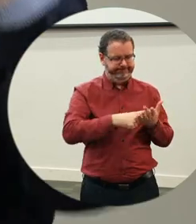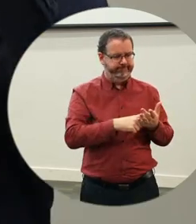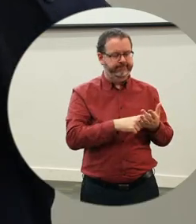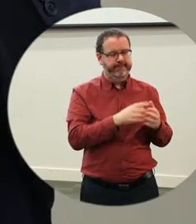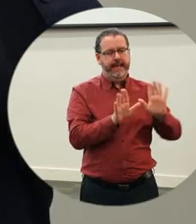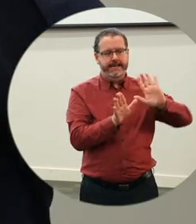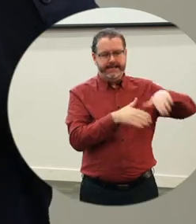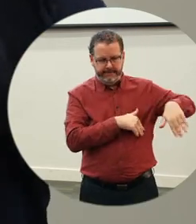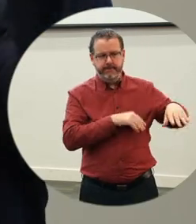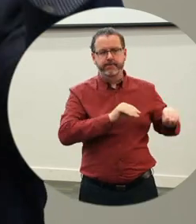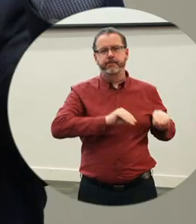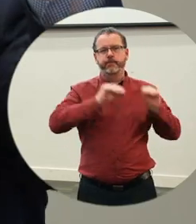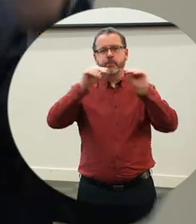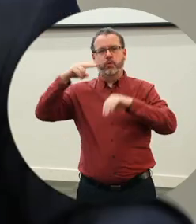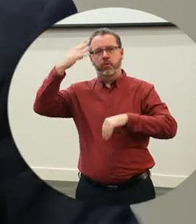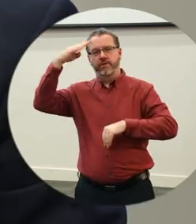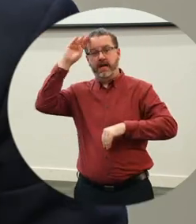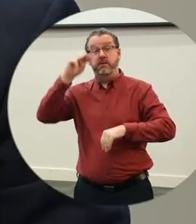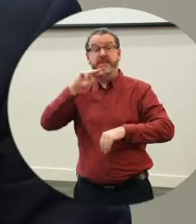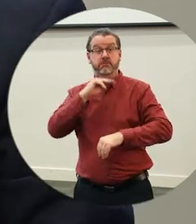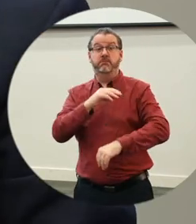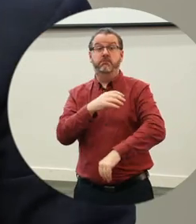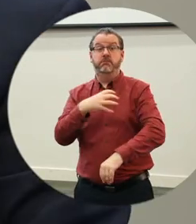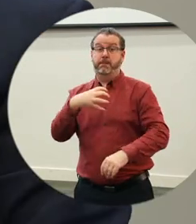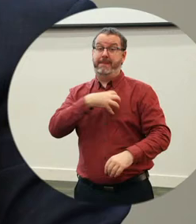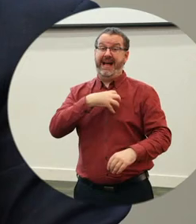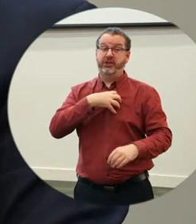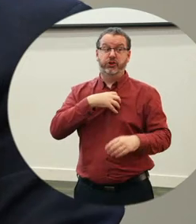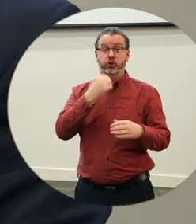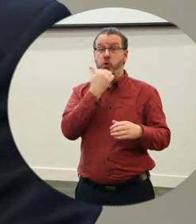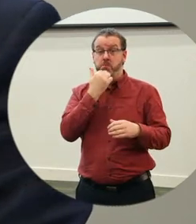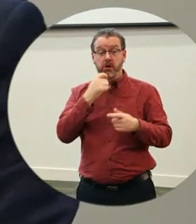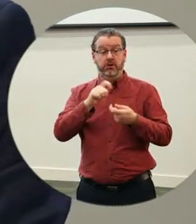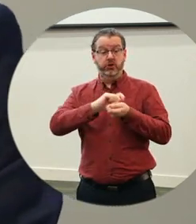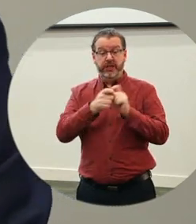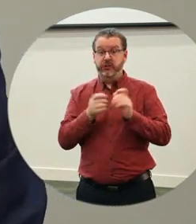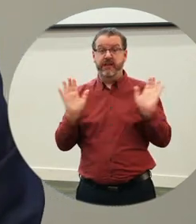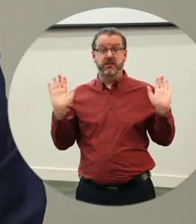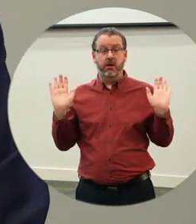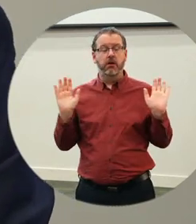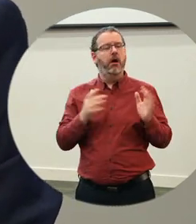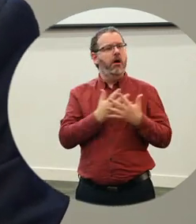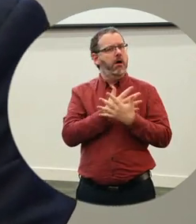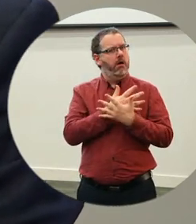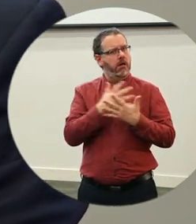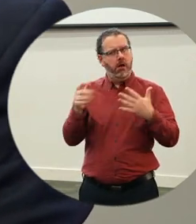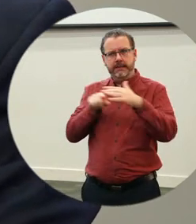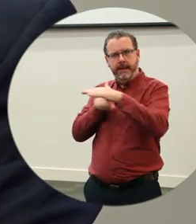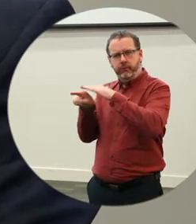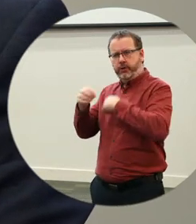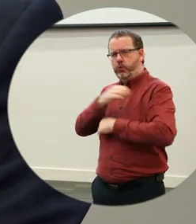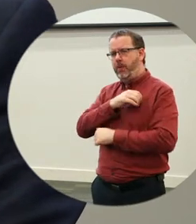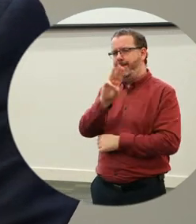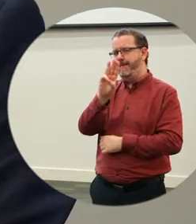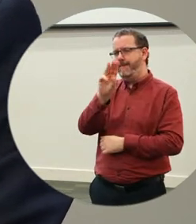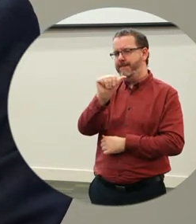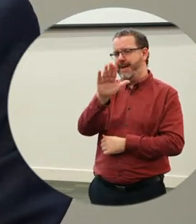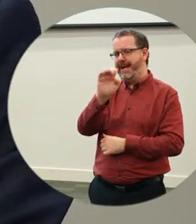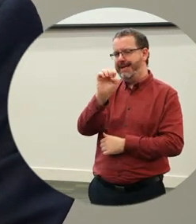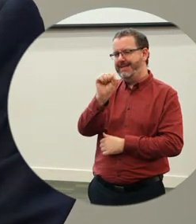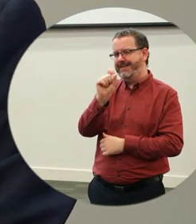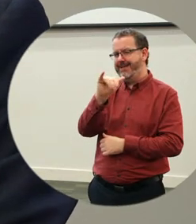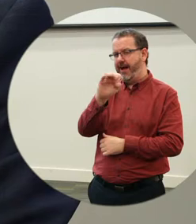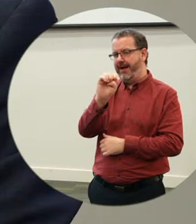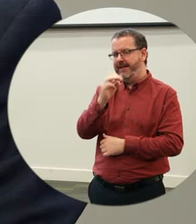basically meant a change of cap badge, and that was it. A lot of them emigrated to Palestine, and they formed the backbone of the Palestine